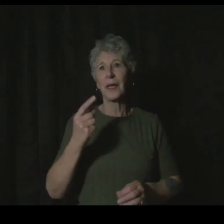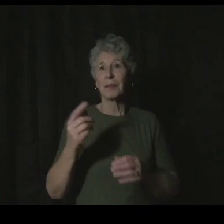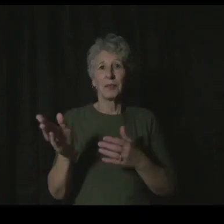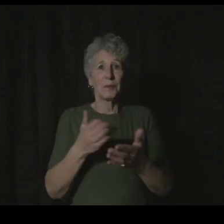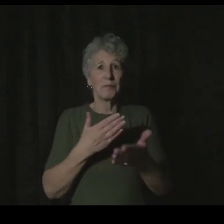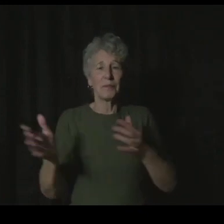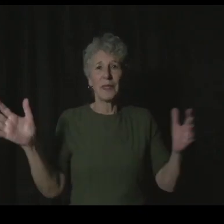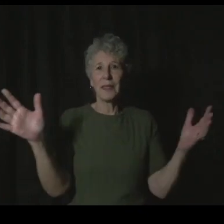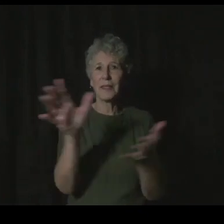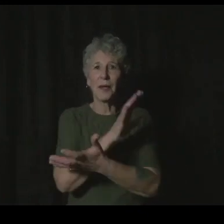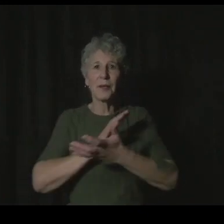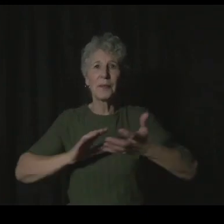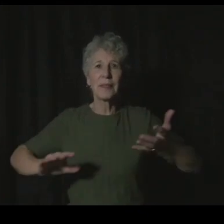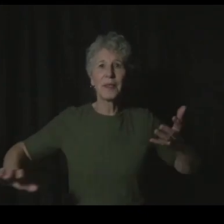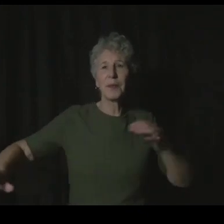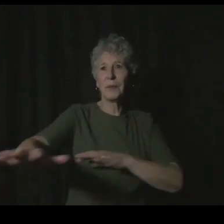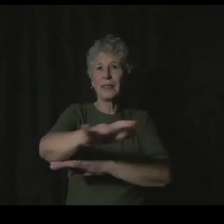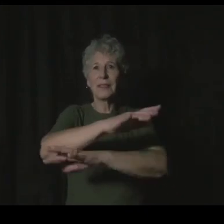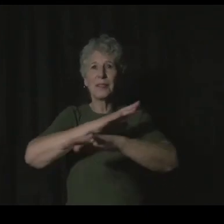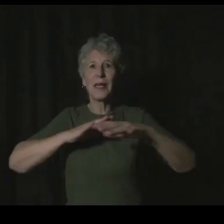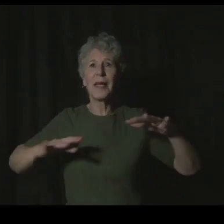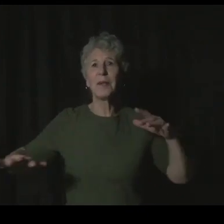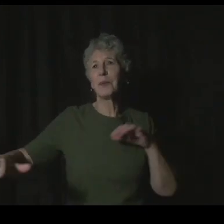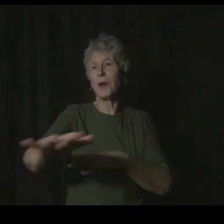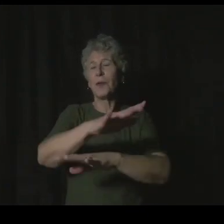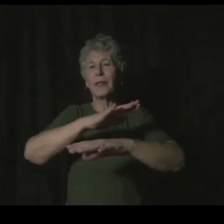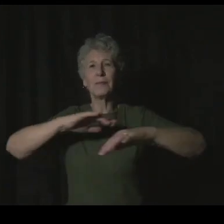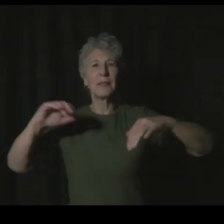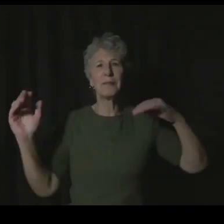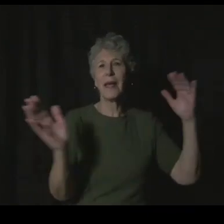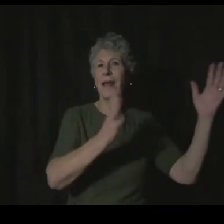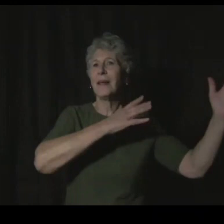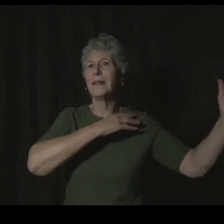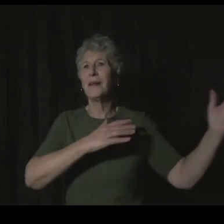the storms may come and the winds may blow, I'll be.